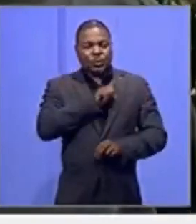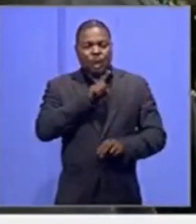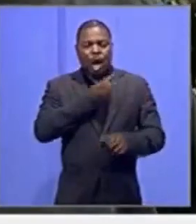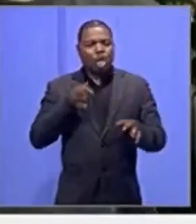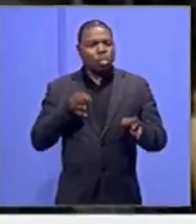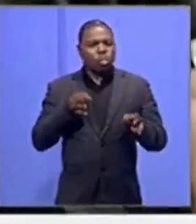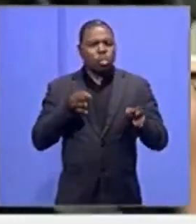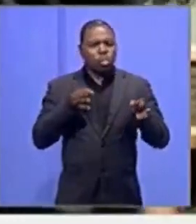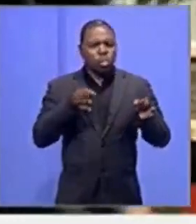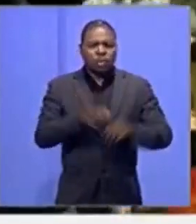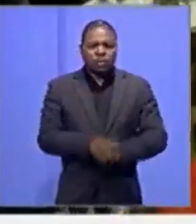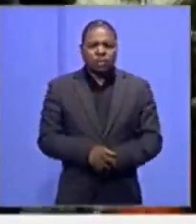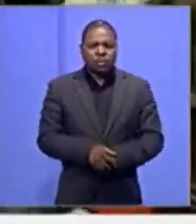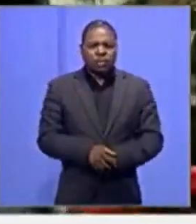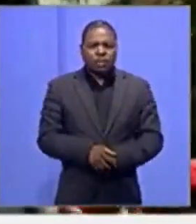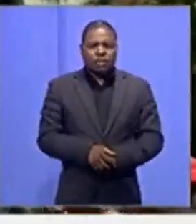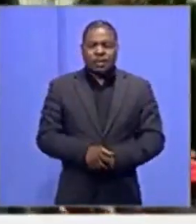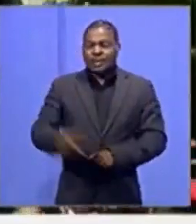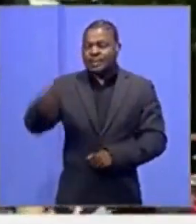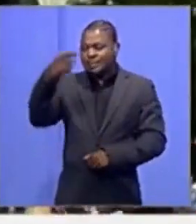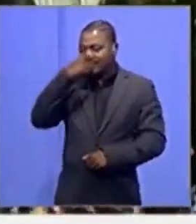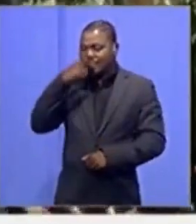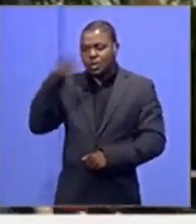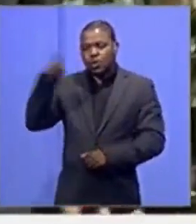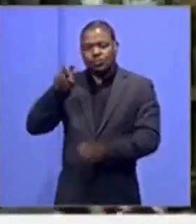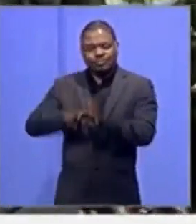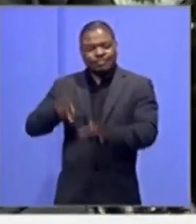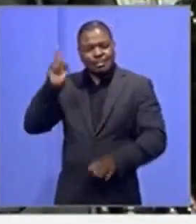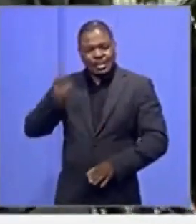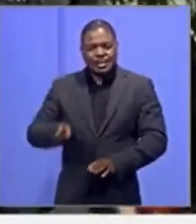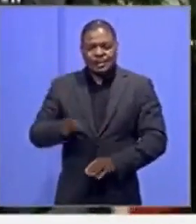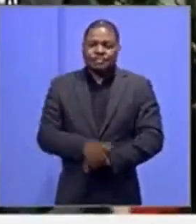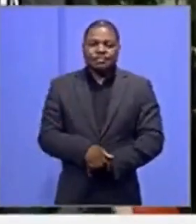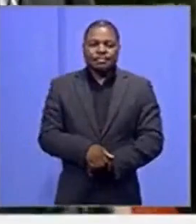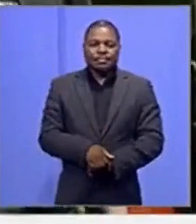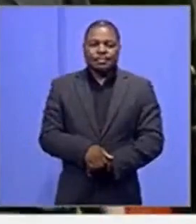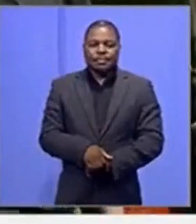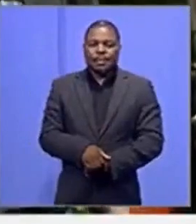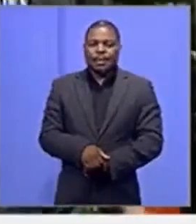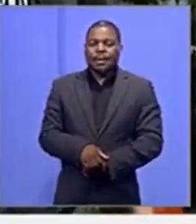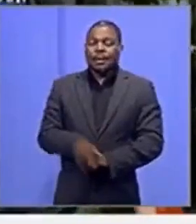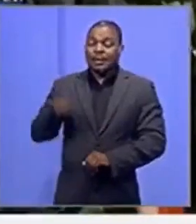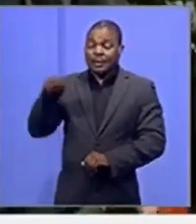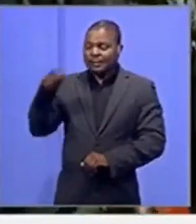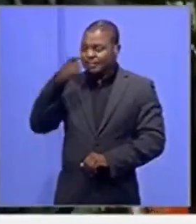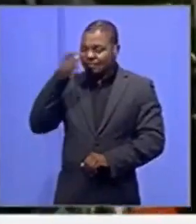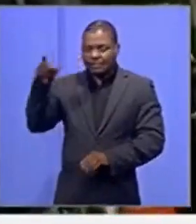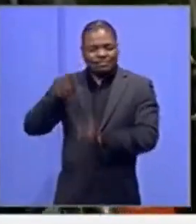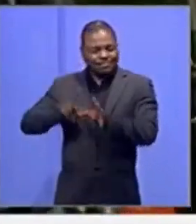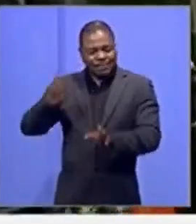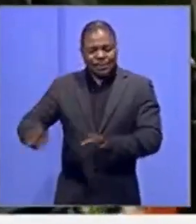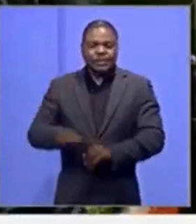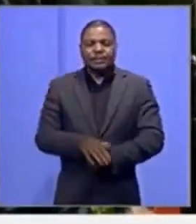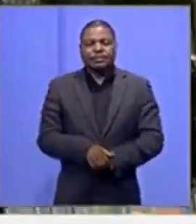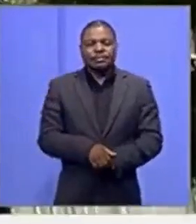overdue. Phansi kaRamaphosa phansi. Phansi kaRamaphosa